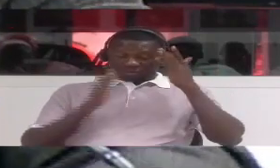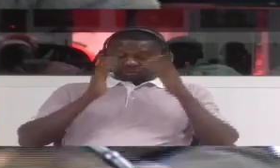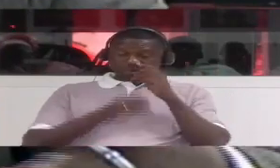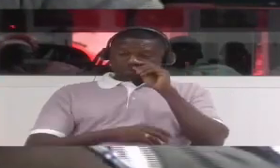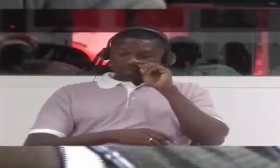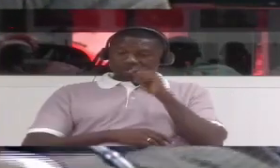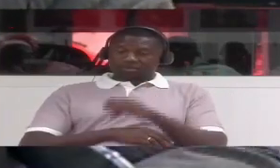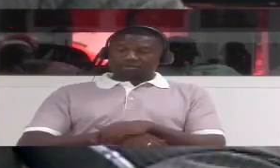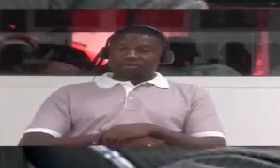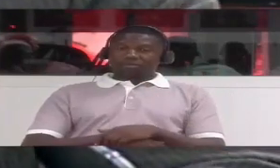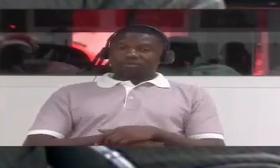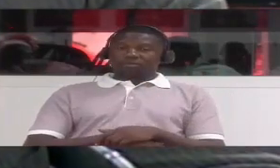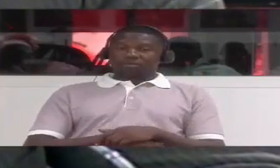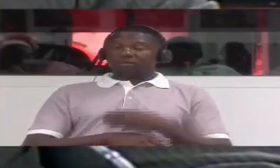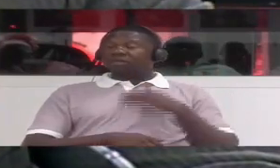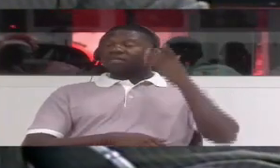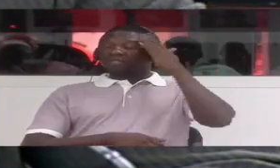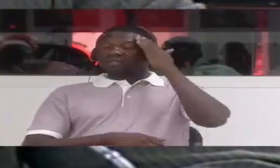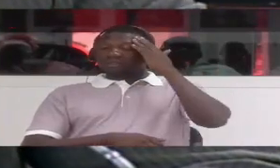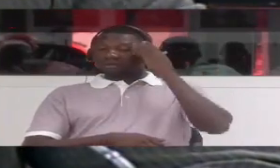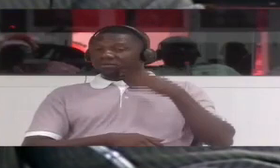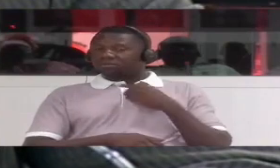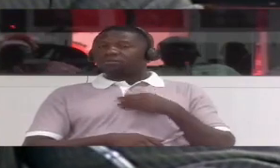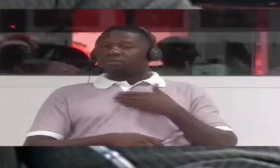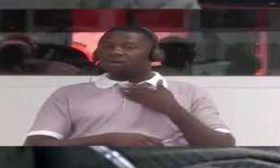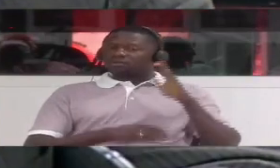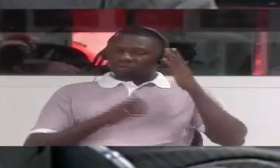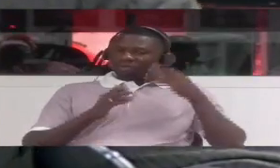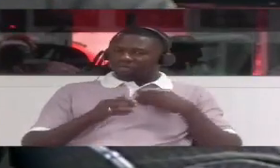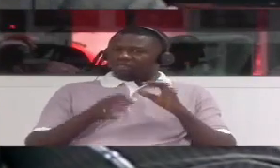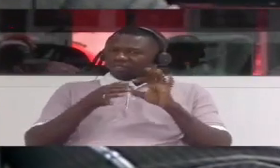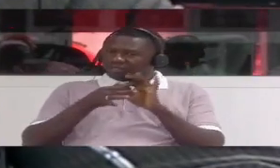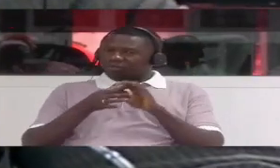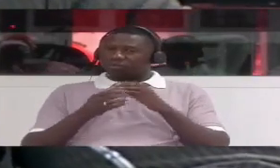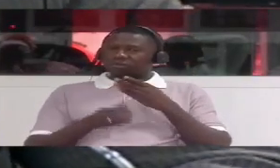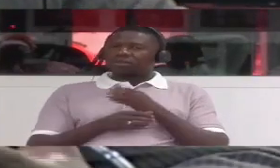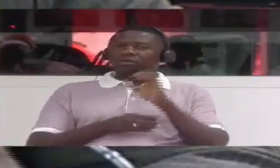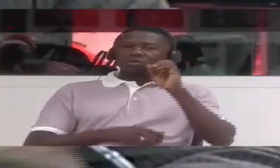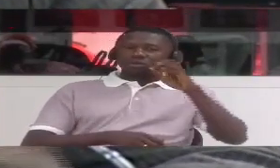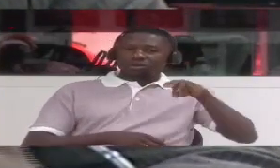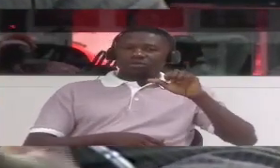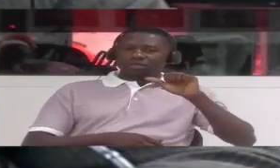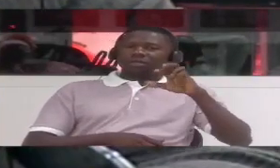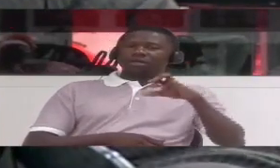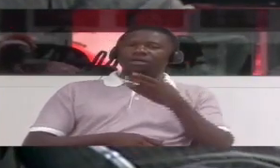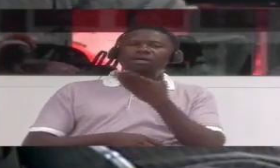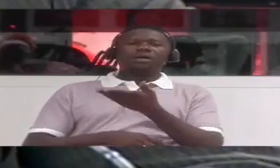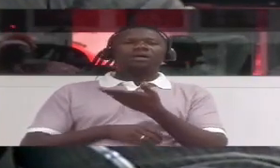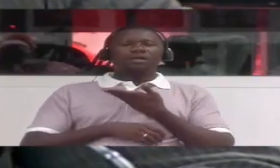to piece things together. Okay, my case probably is linked with Omar. And when they came to ask about Omar, I knew that perhaps, you